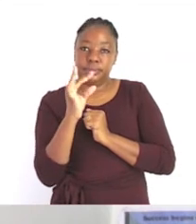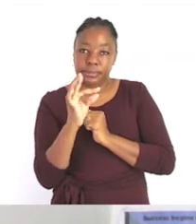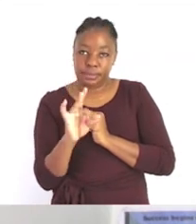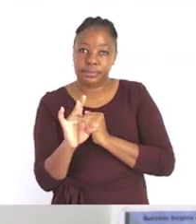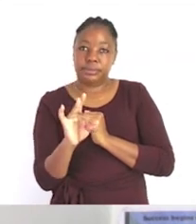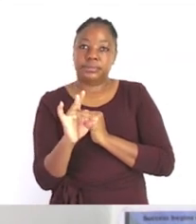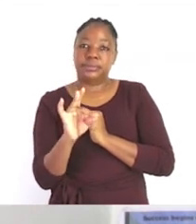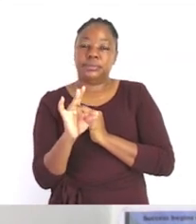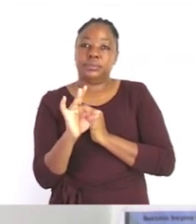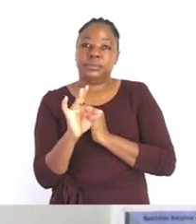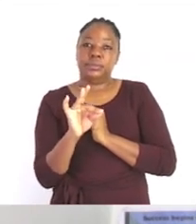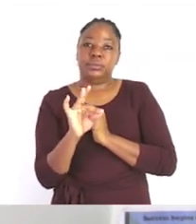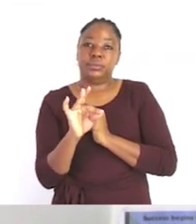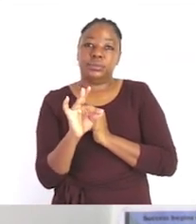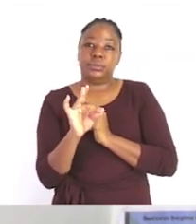8,